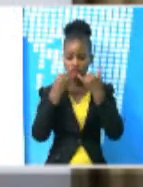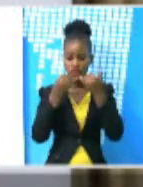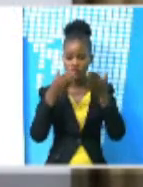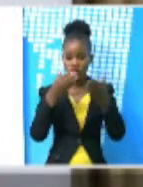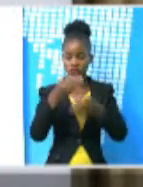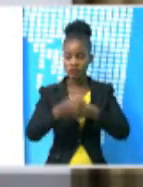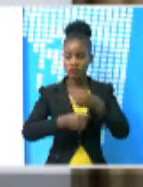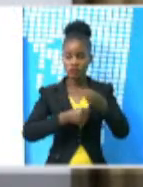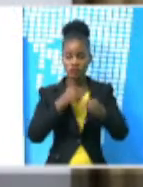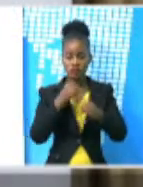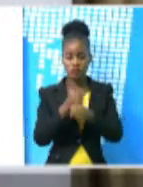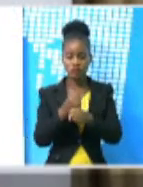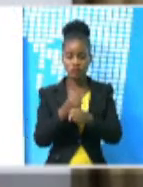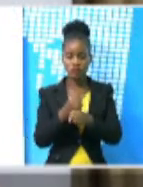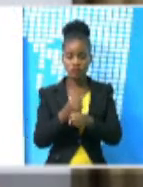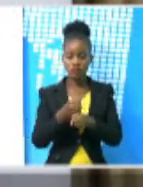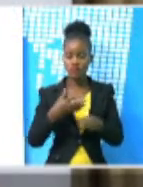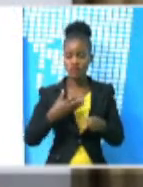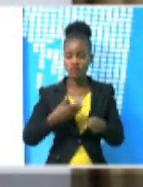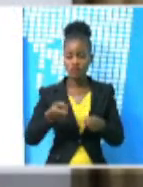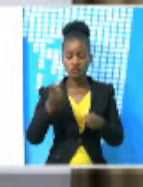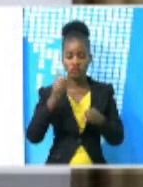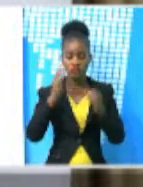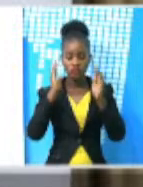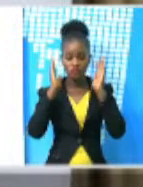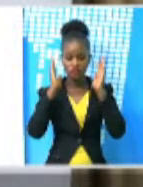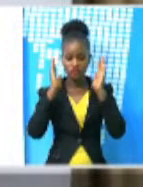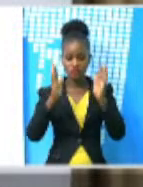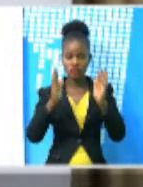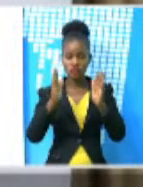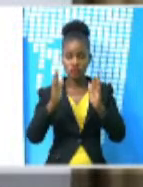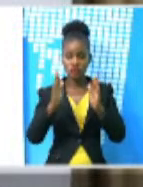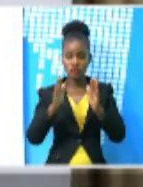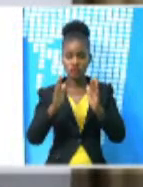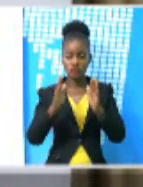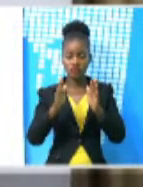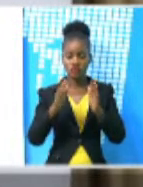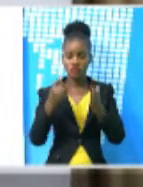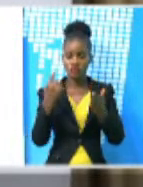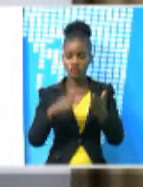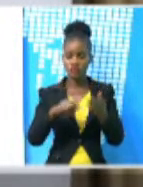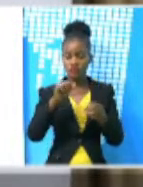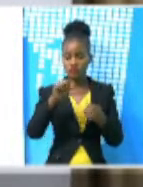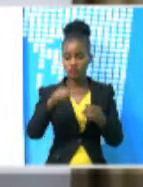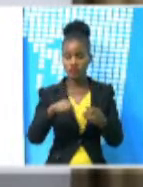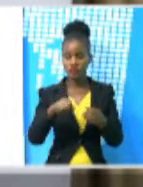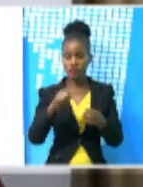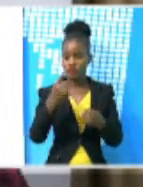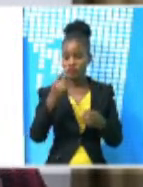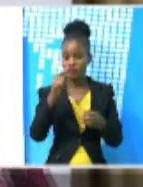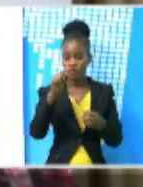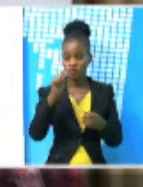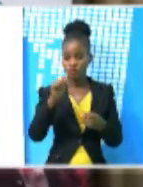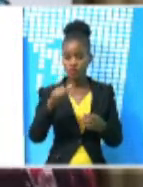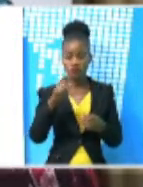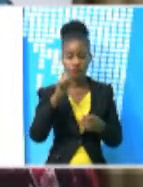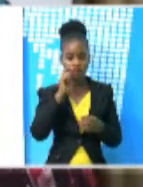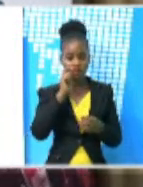year, as a program, the agro-industrialization program, we are able to get 1.7